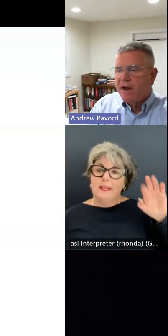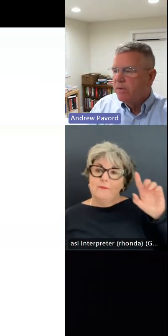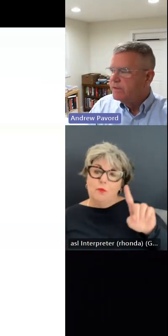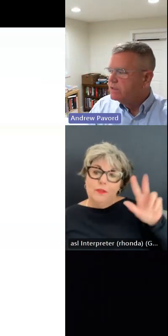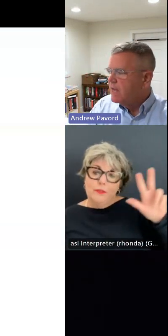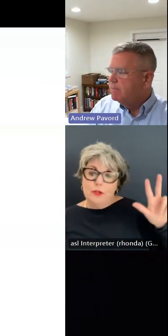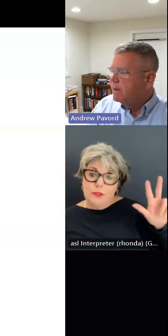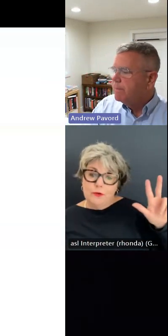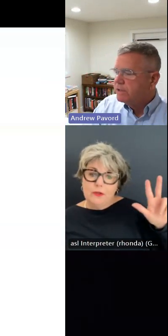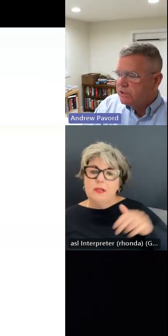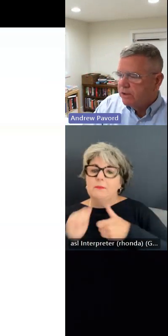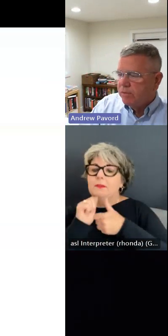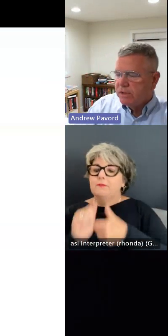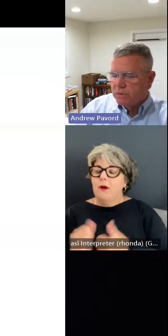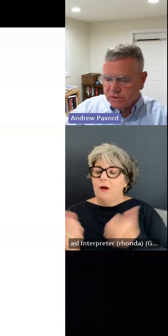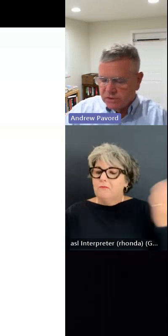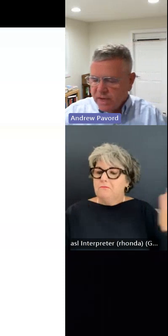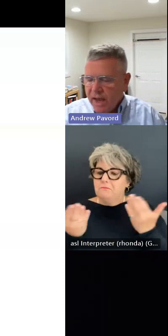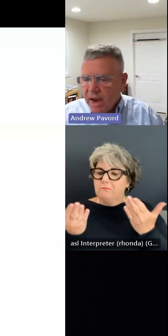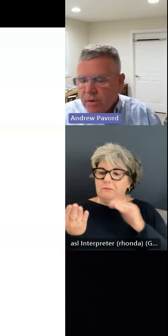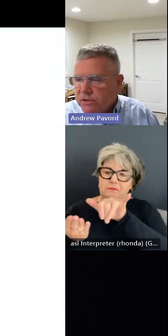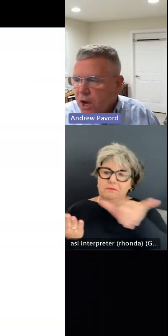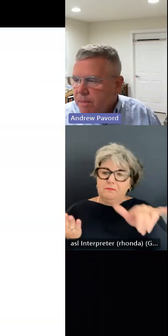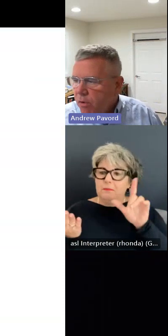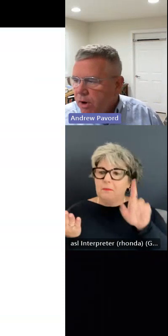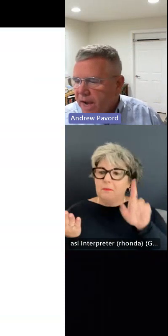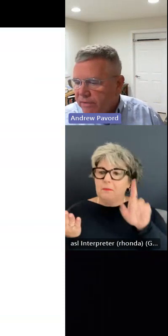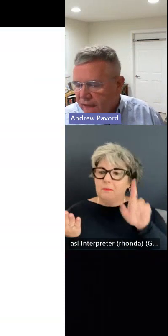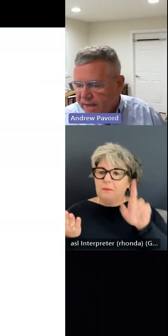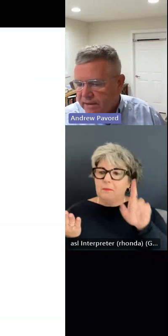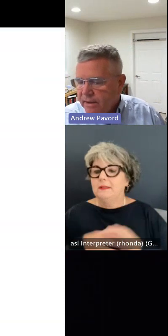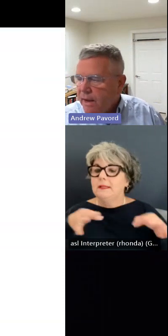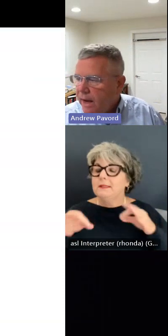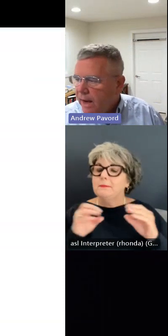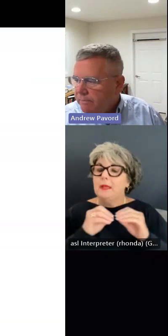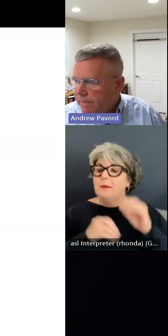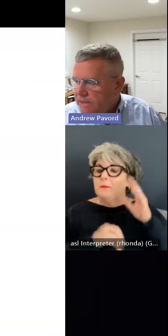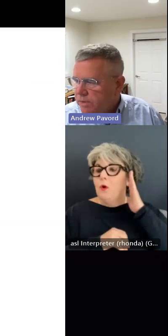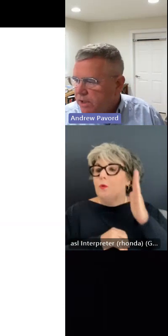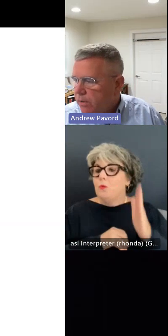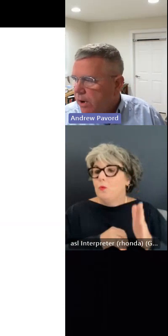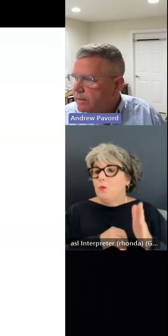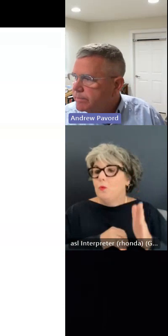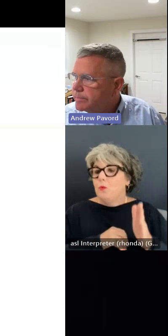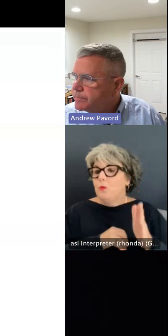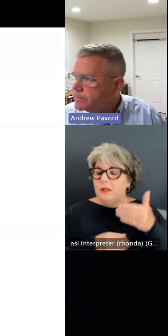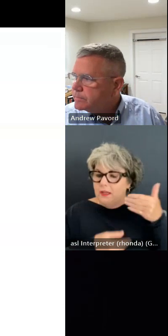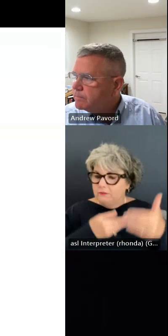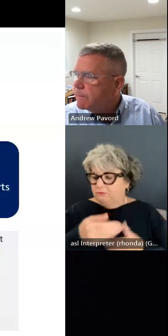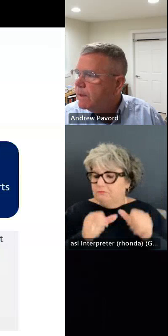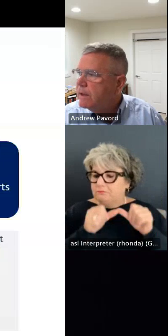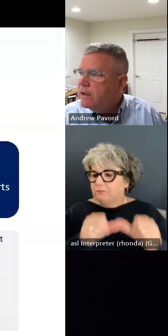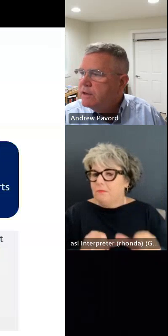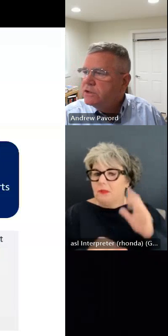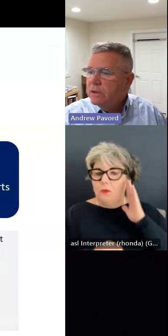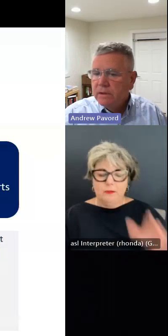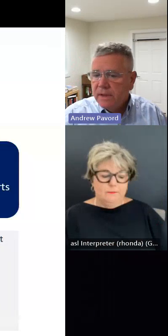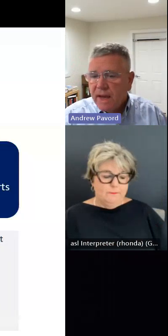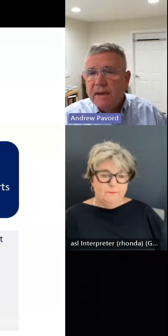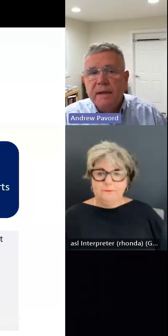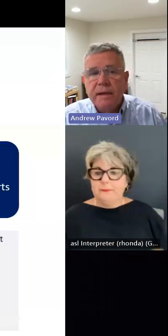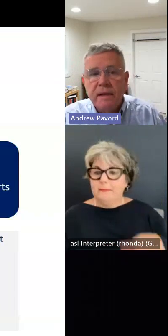need to track with a statement of budgetary resources. And we're going to talk more about that as we go on.